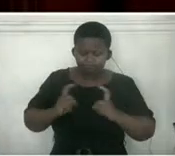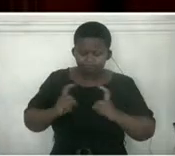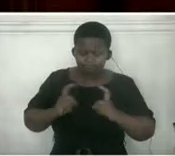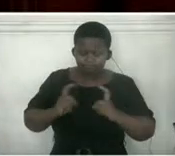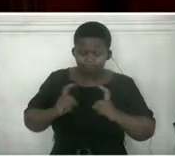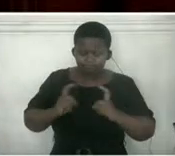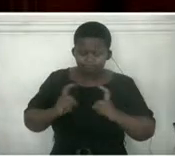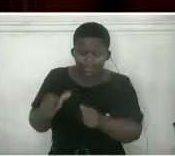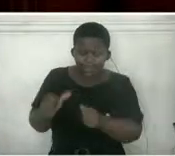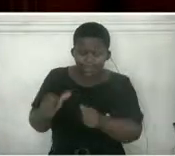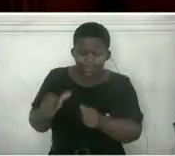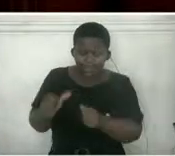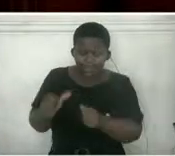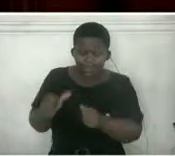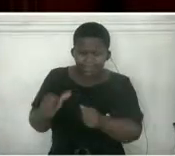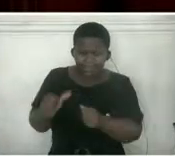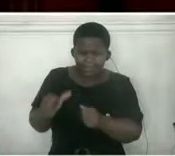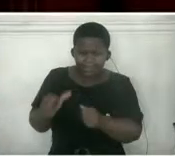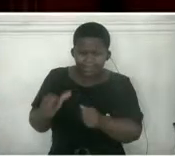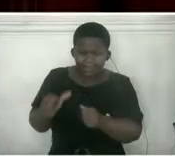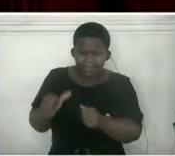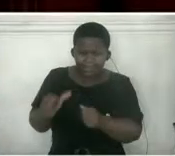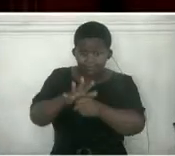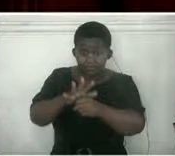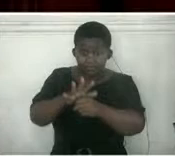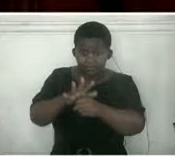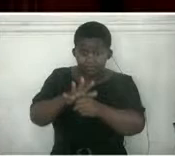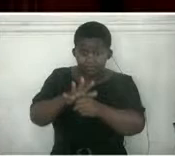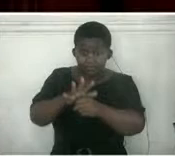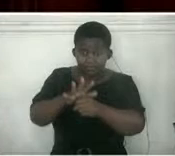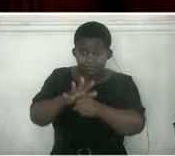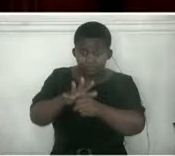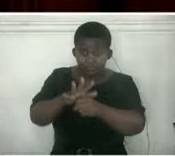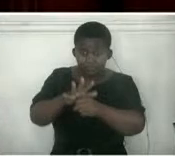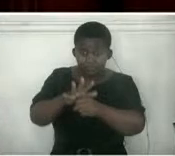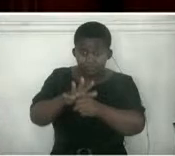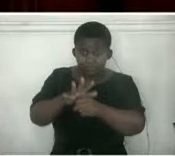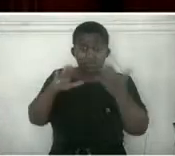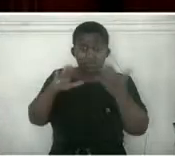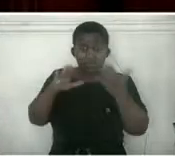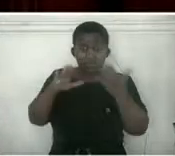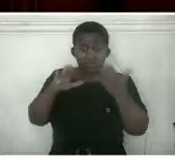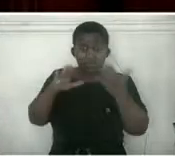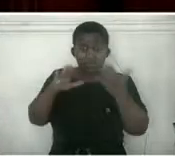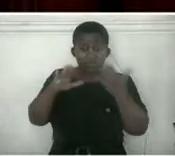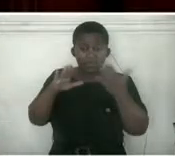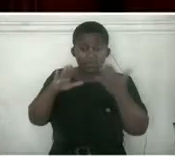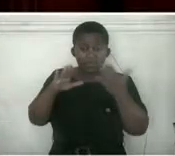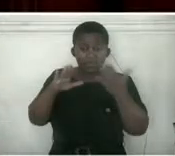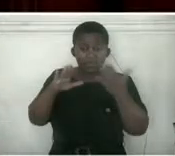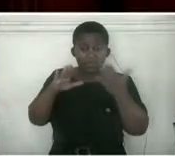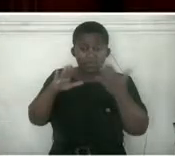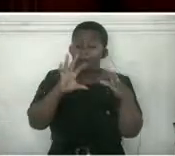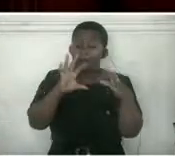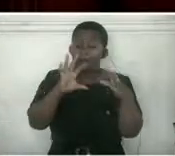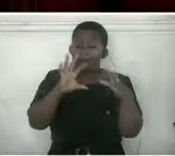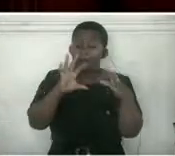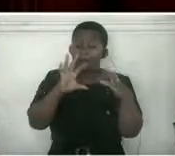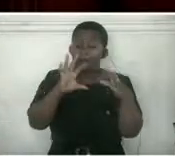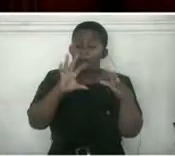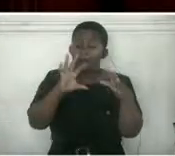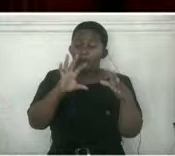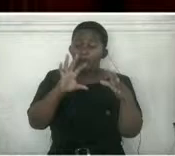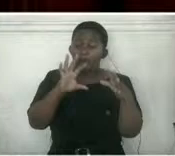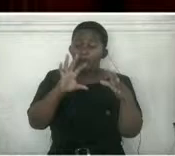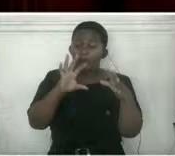better. The pandemic has brought the brutality of death into our homes, devastation to